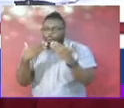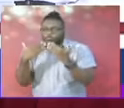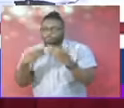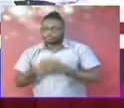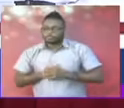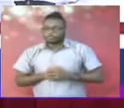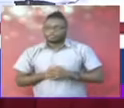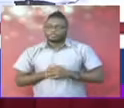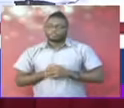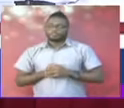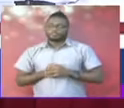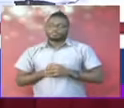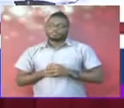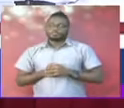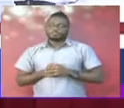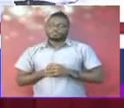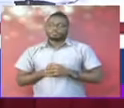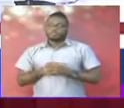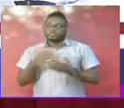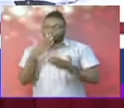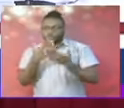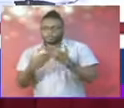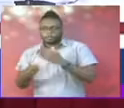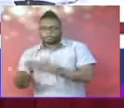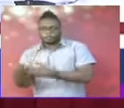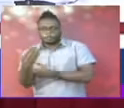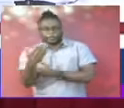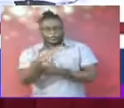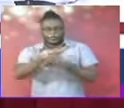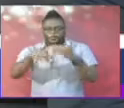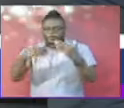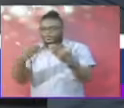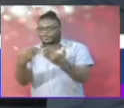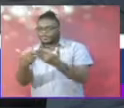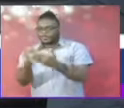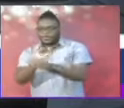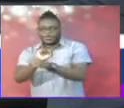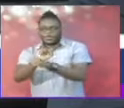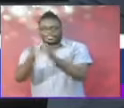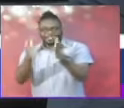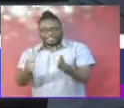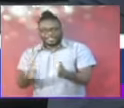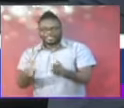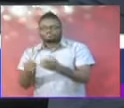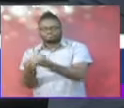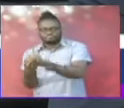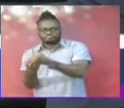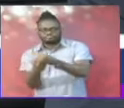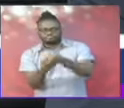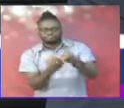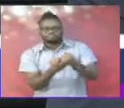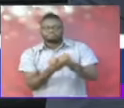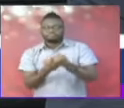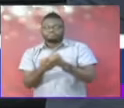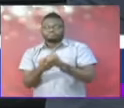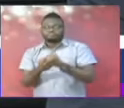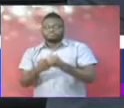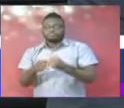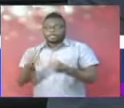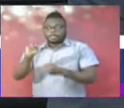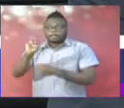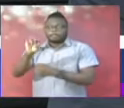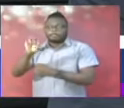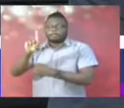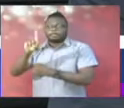my colleague, Dr. Parasram, to my colleague, Ms. Guerra, and good morning to members of the media, members of the viewing and